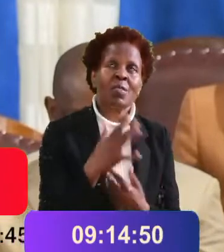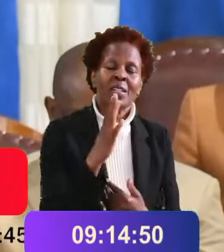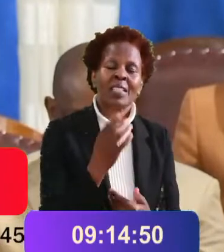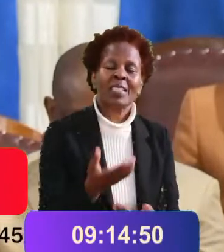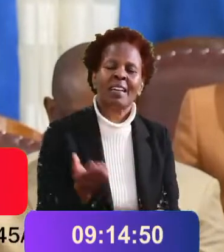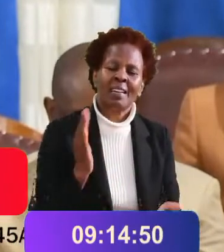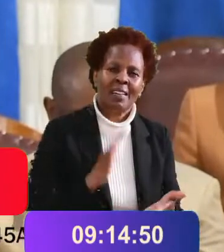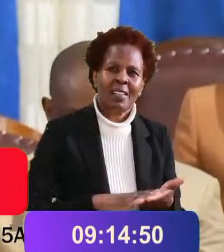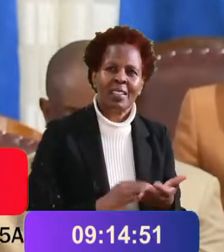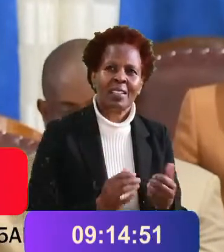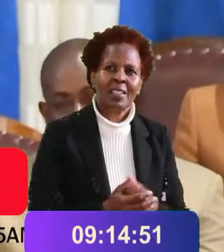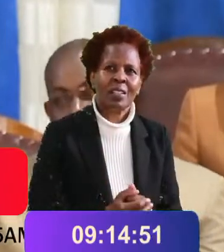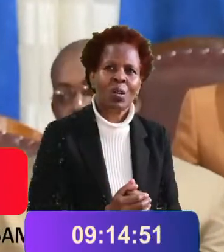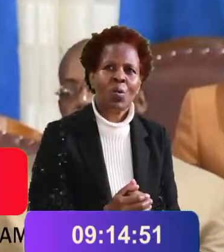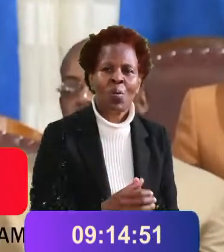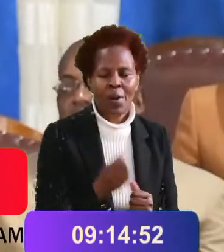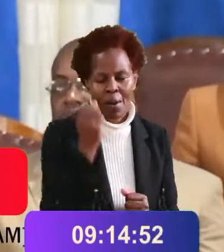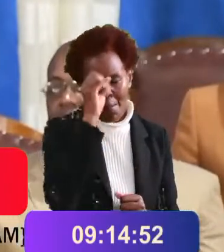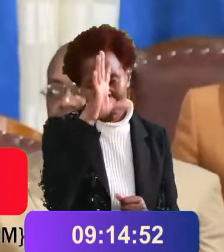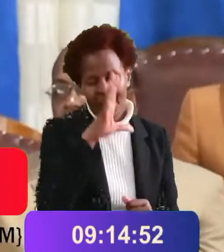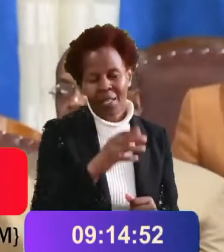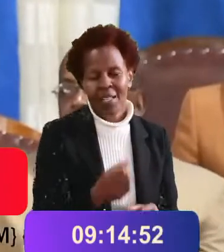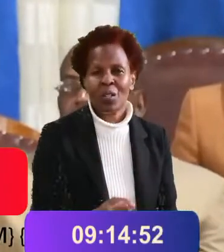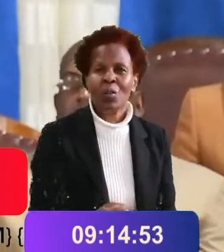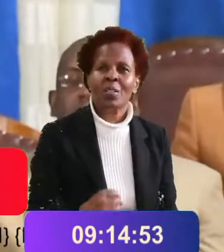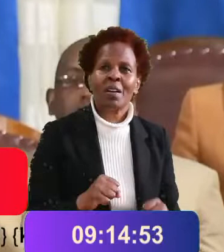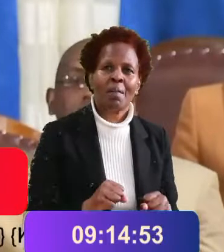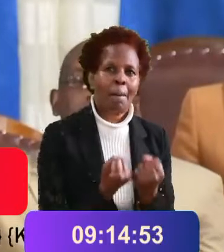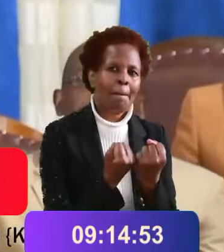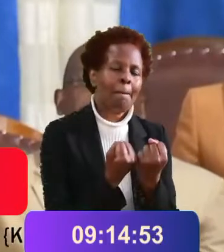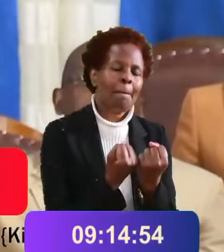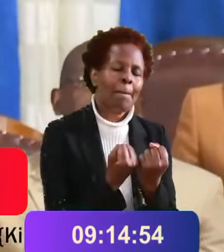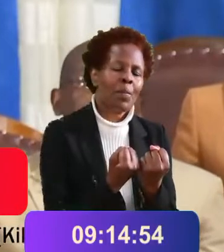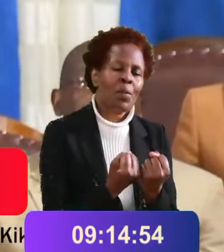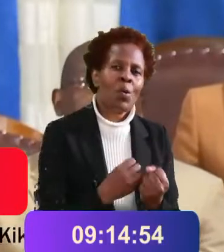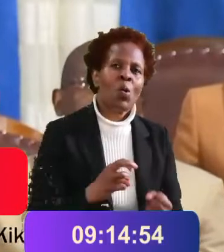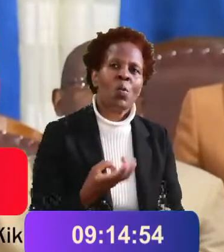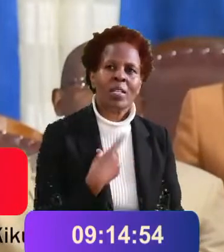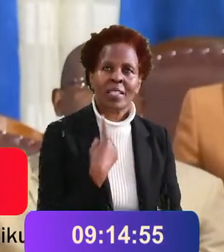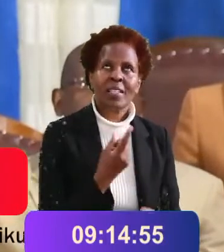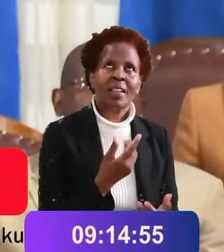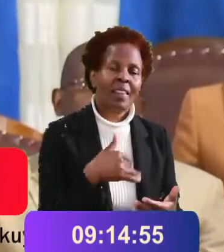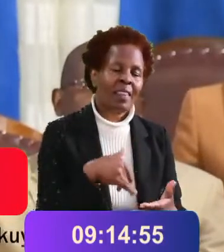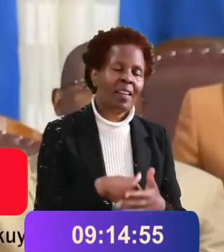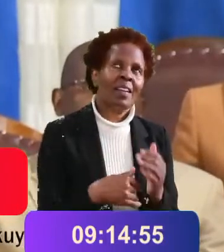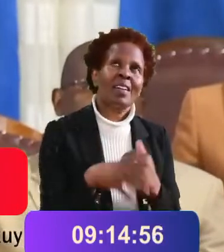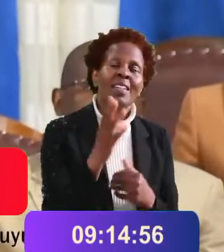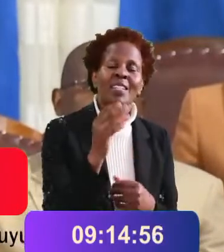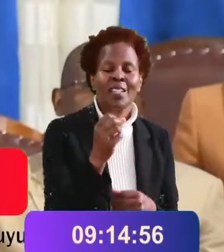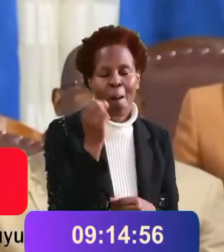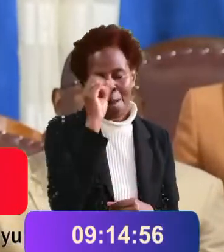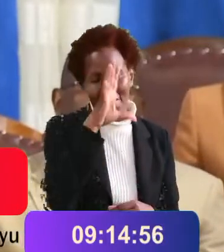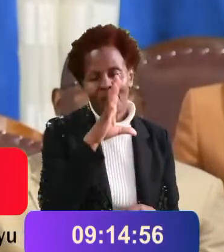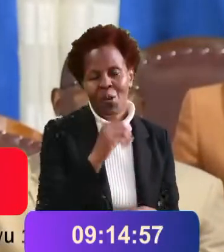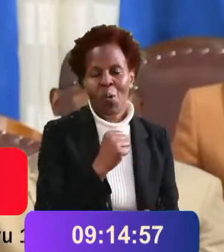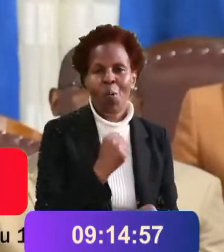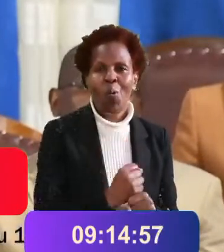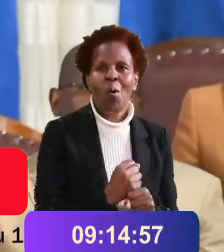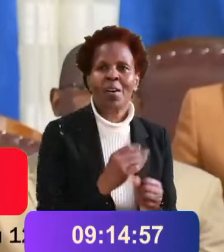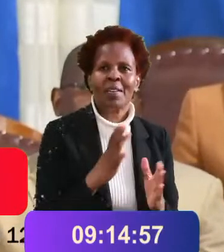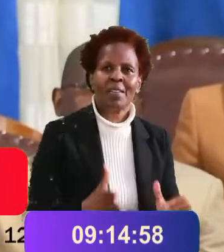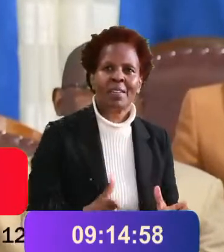answered. When a miracle has happened. We say you're a miracle working God. Because a miracle